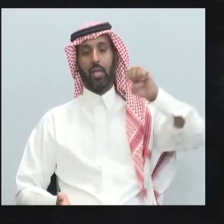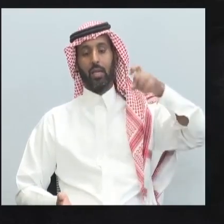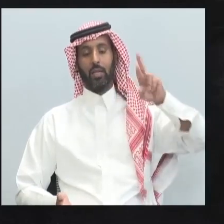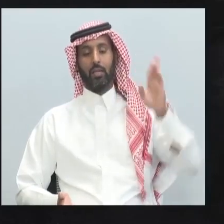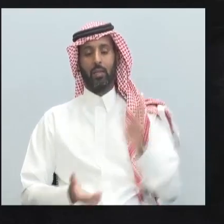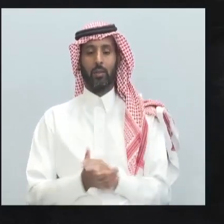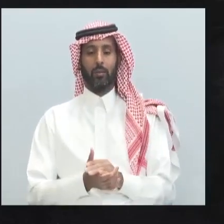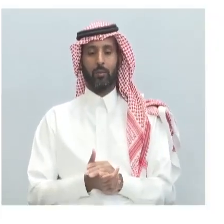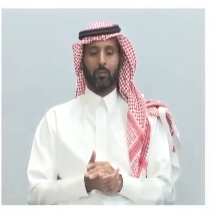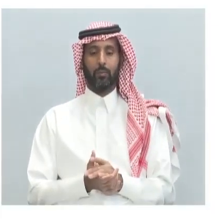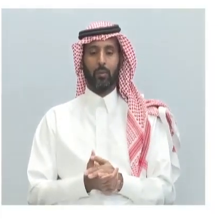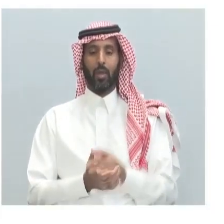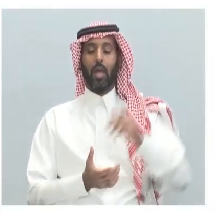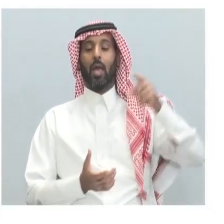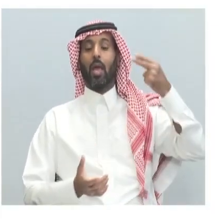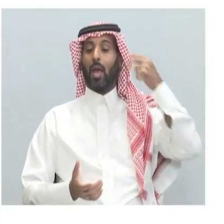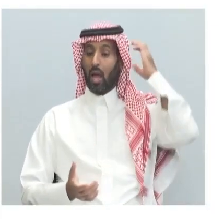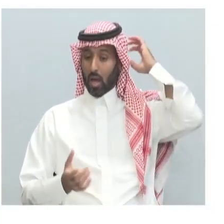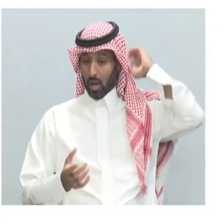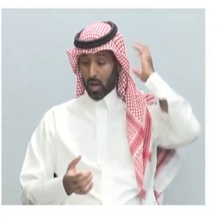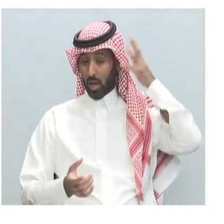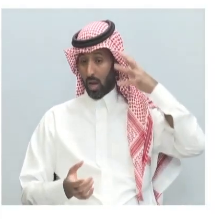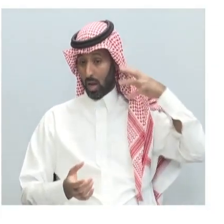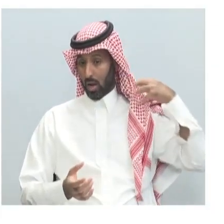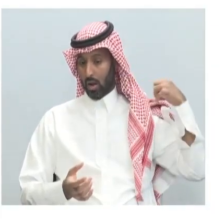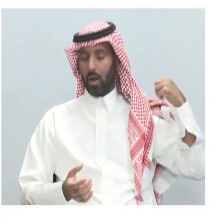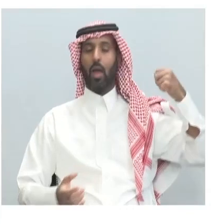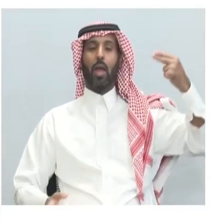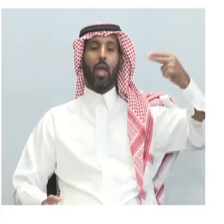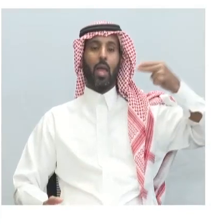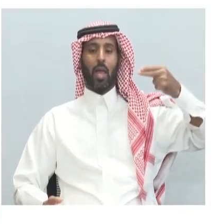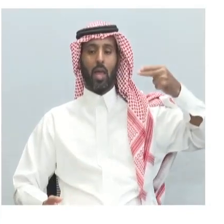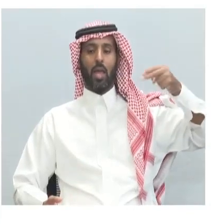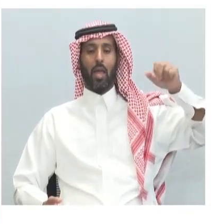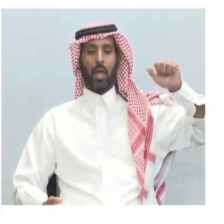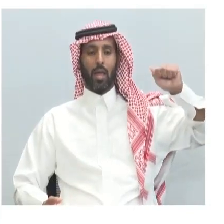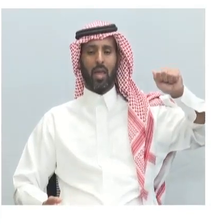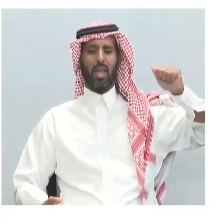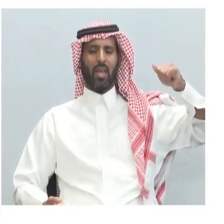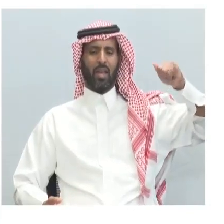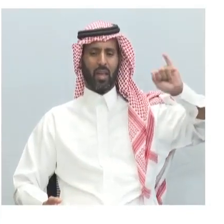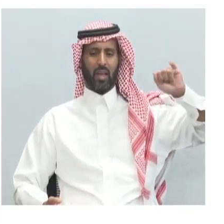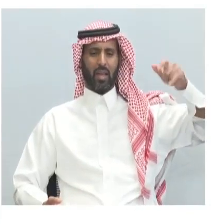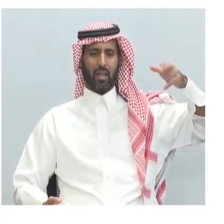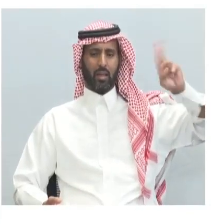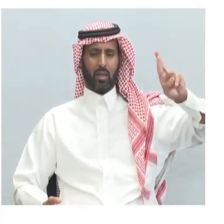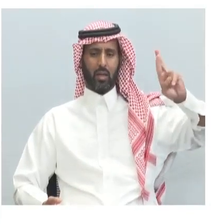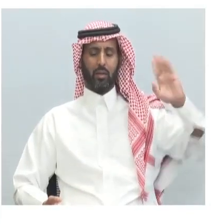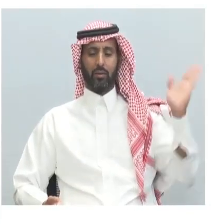Okay, also, if you have A-I-R, also you'll pronounce as air, like here